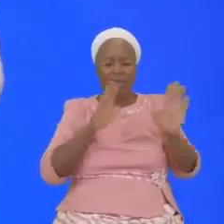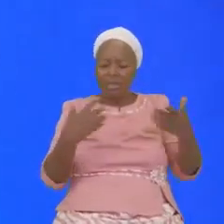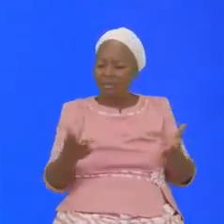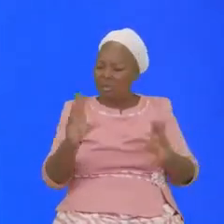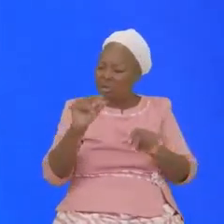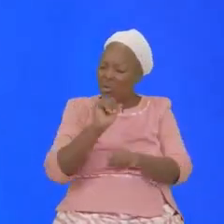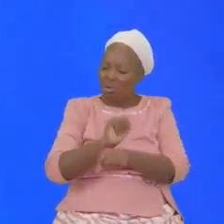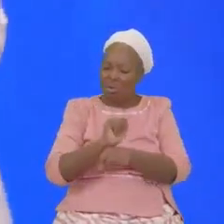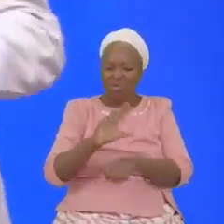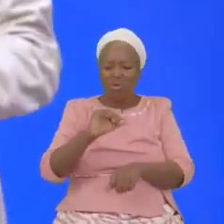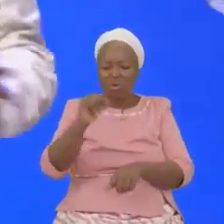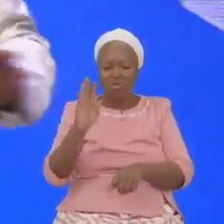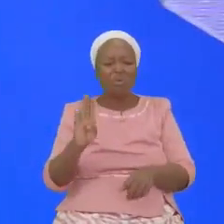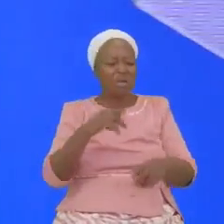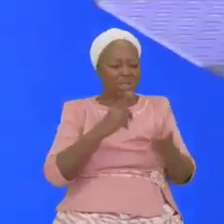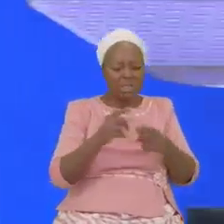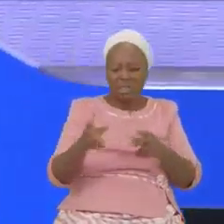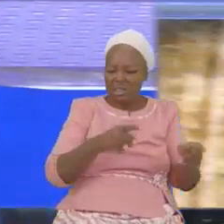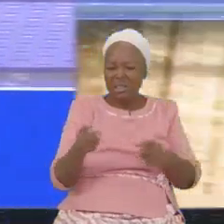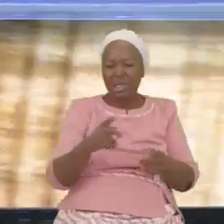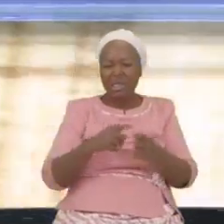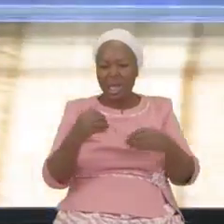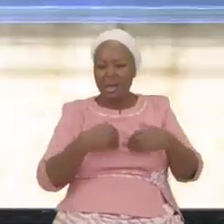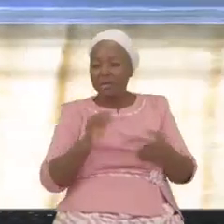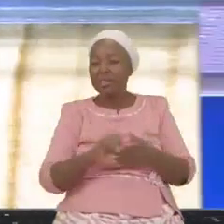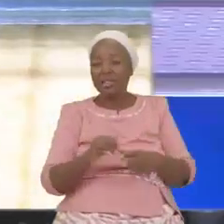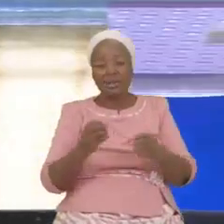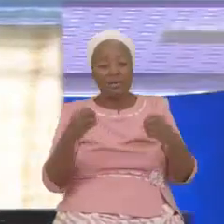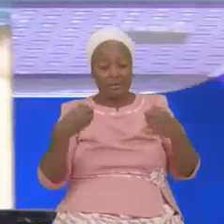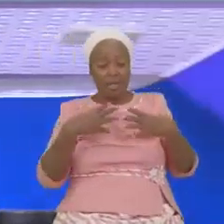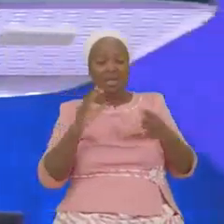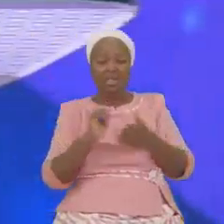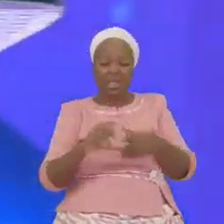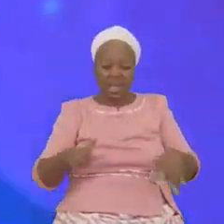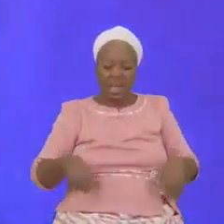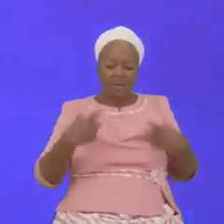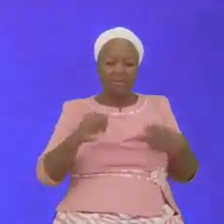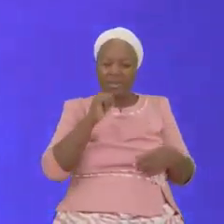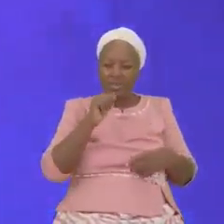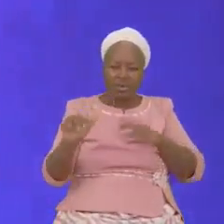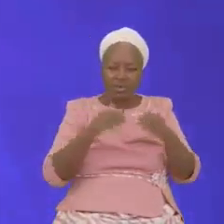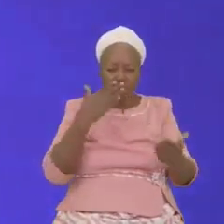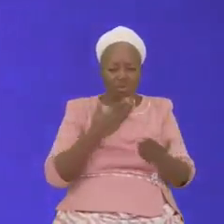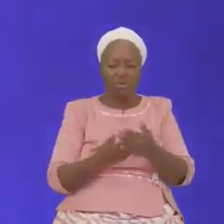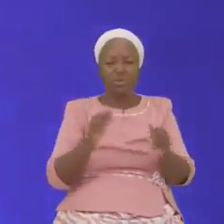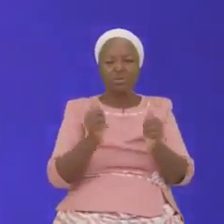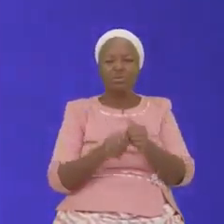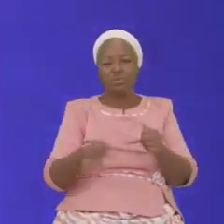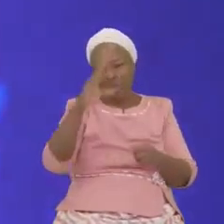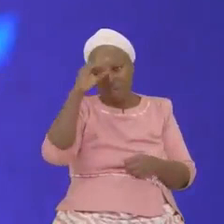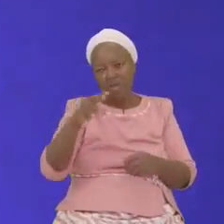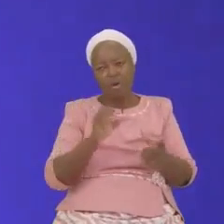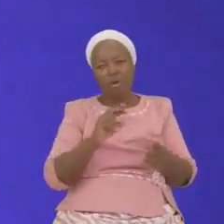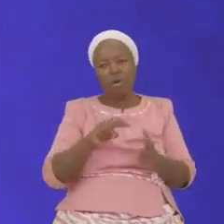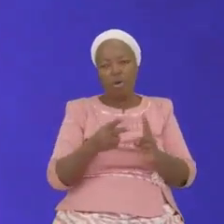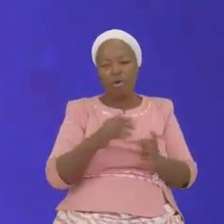not get any job. He has fear that life will not deal well with him or with her.